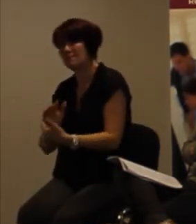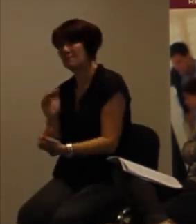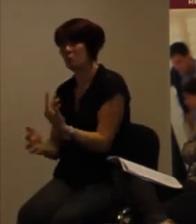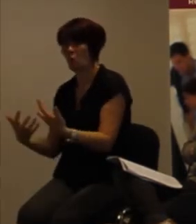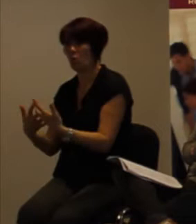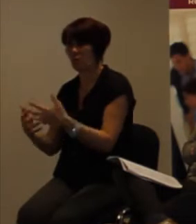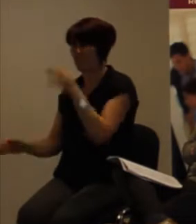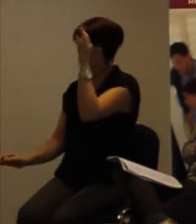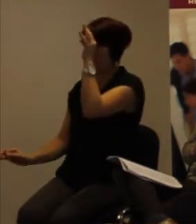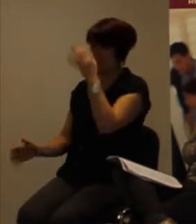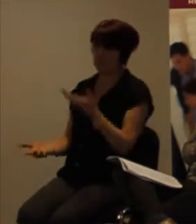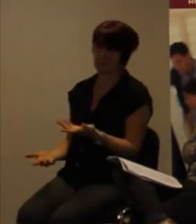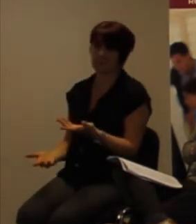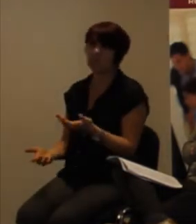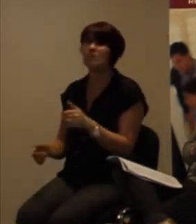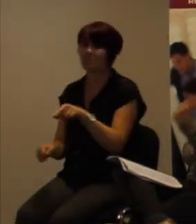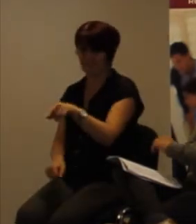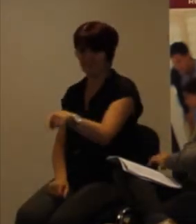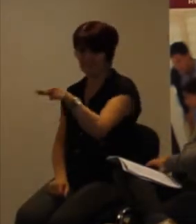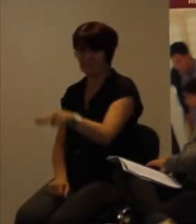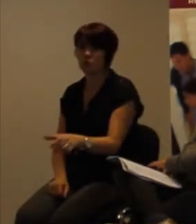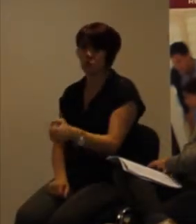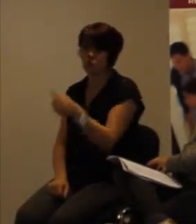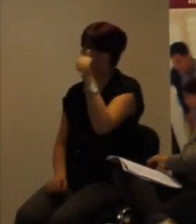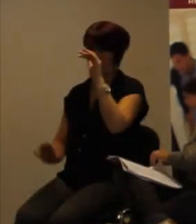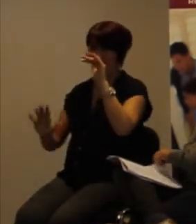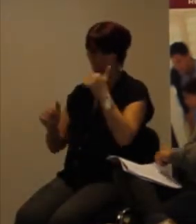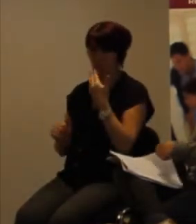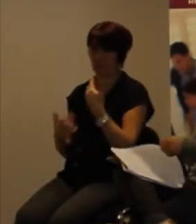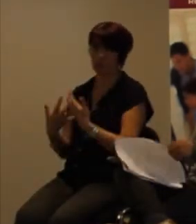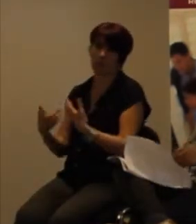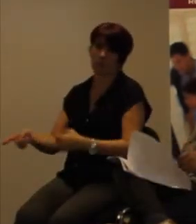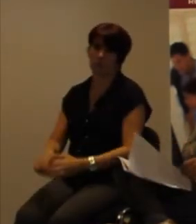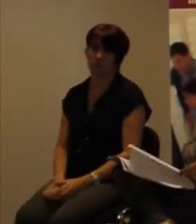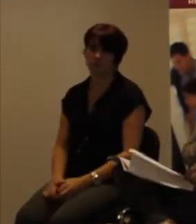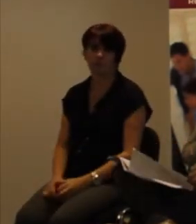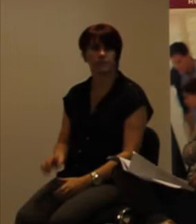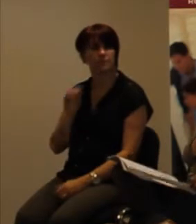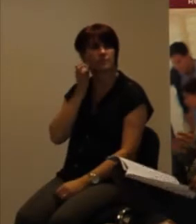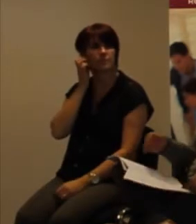appropriate. So learners should be familiar with the use of the technology before assessment.